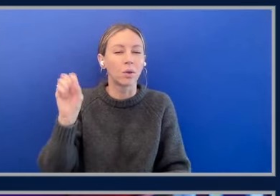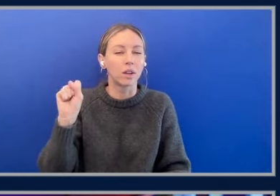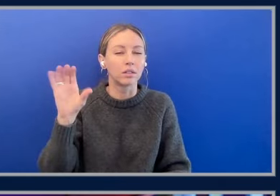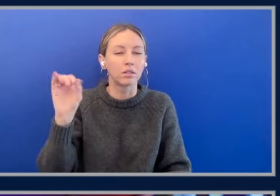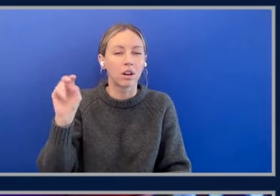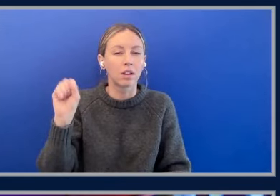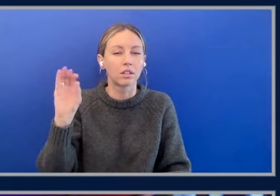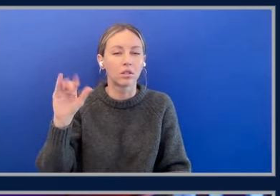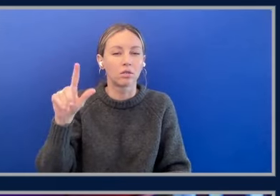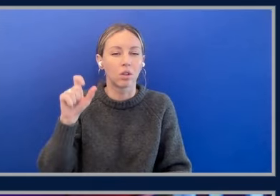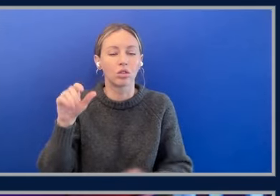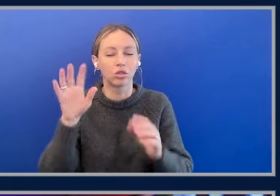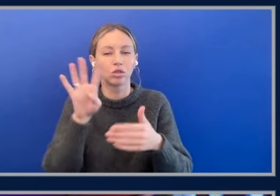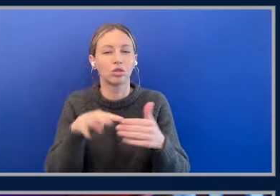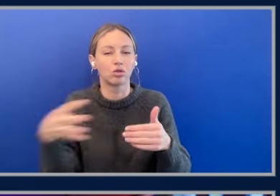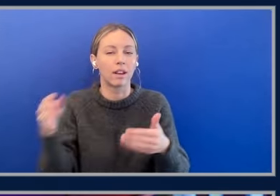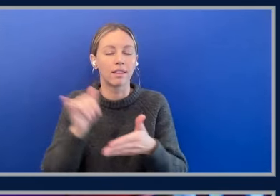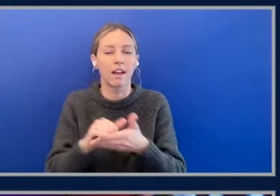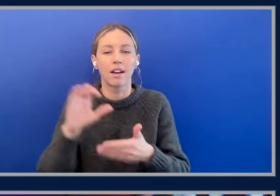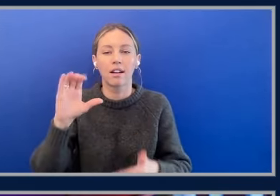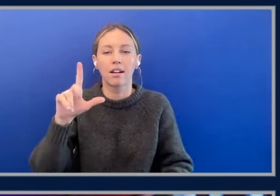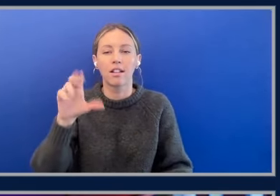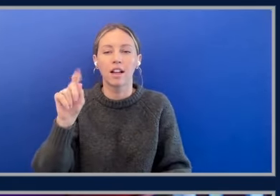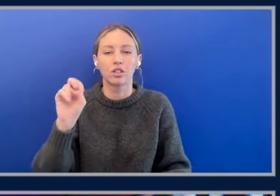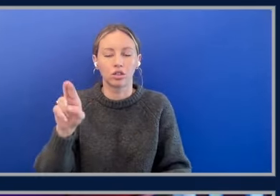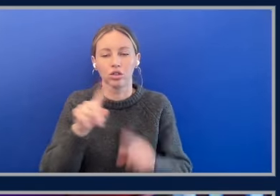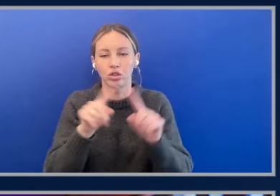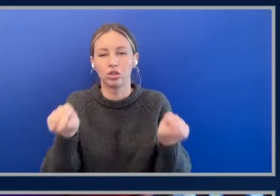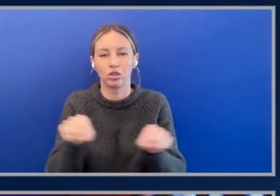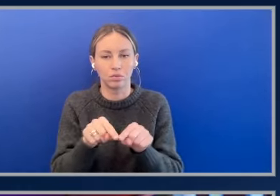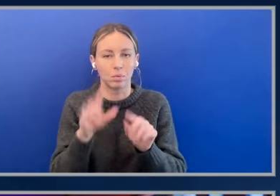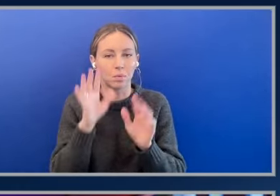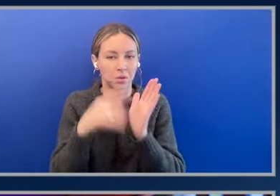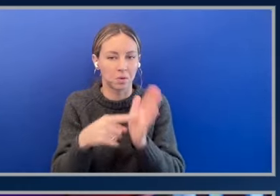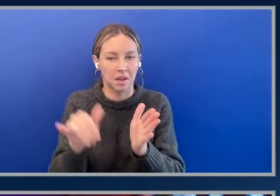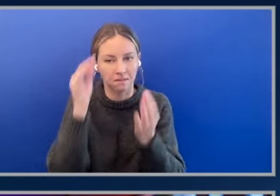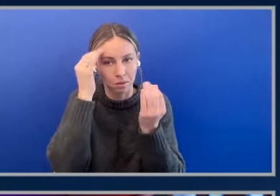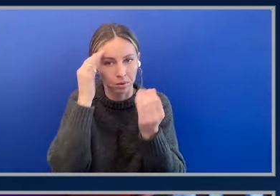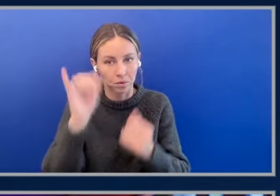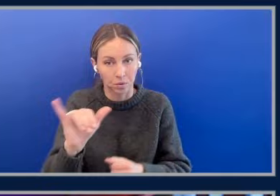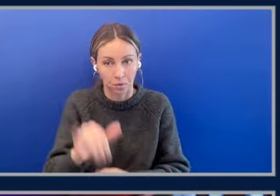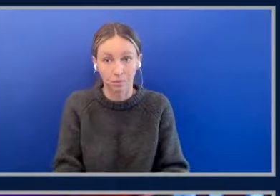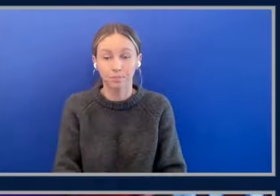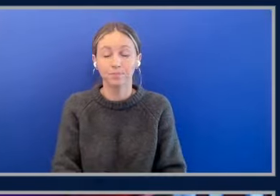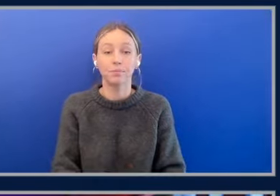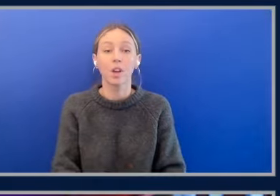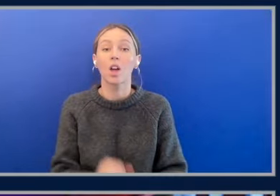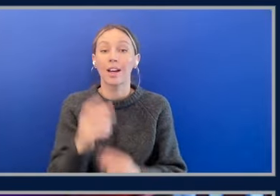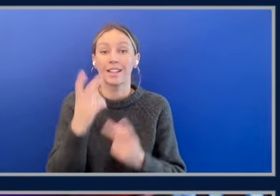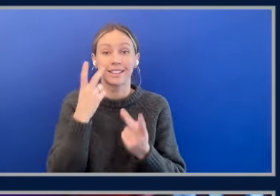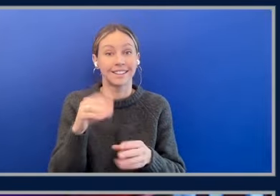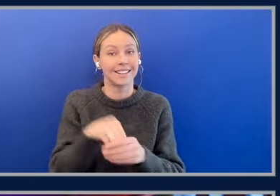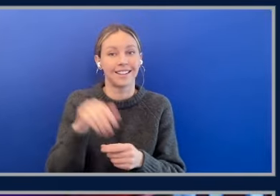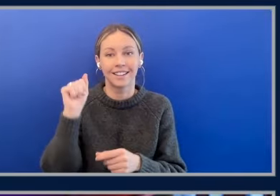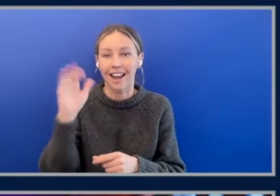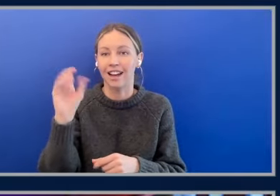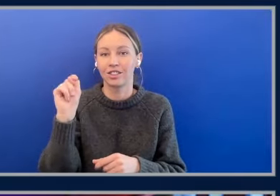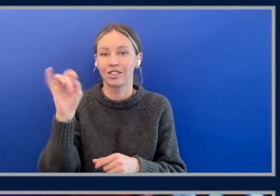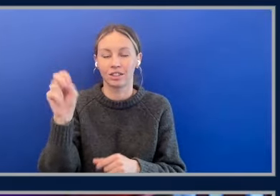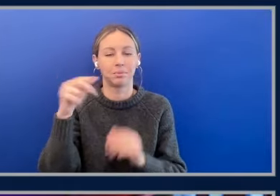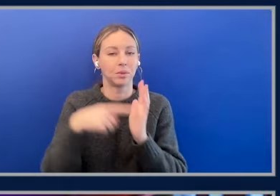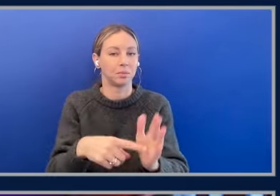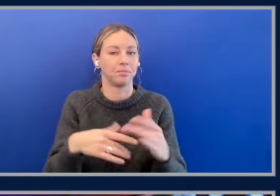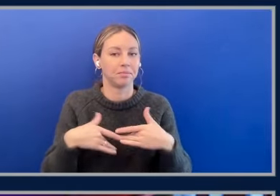cluster details screen. And just to prove that, so seeing it in action. We like proof. Yeah. I